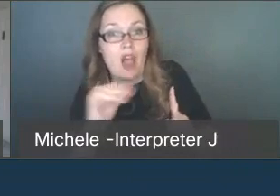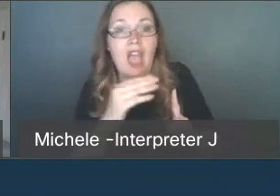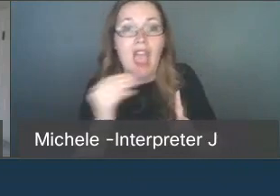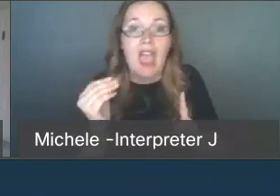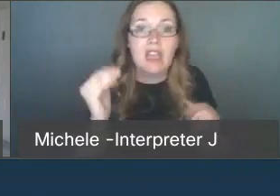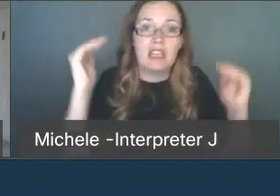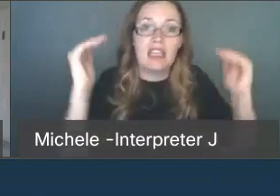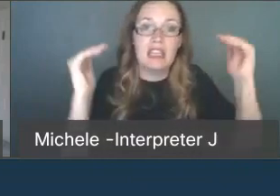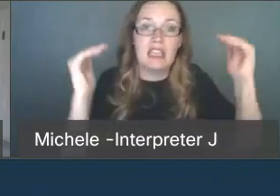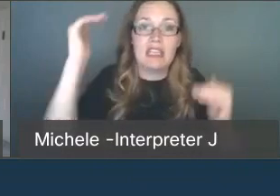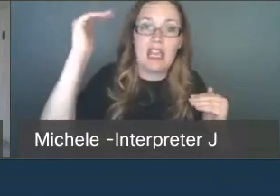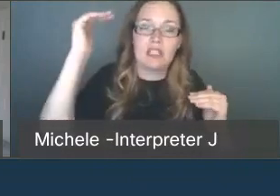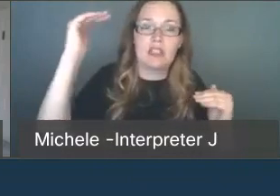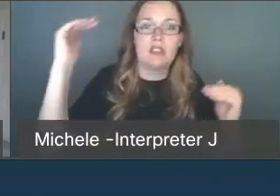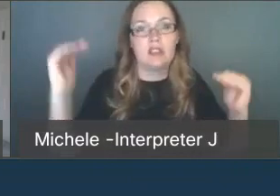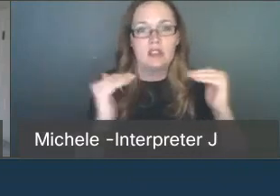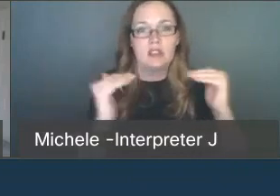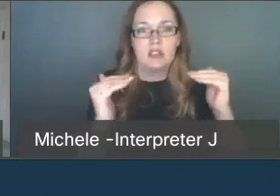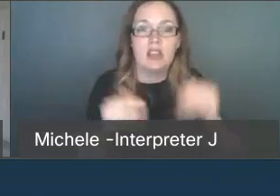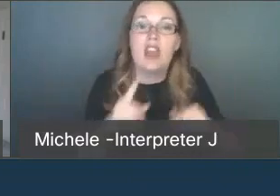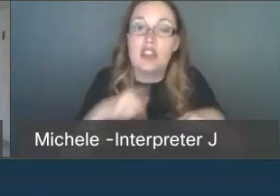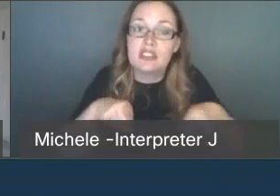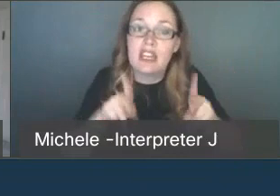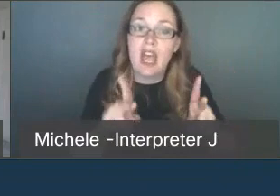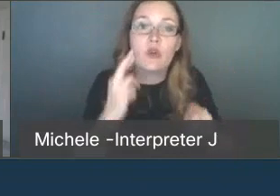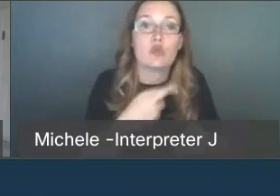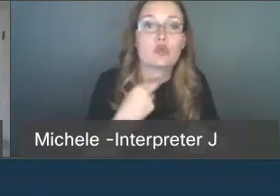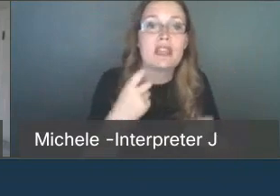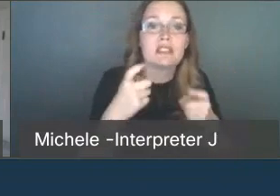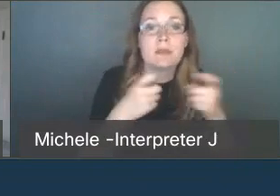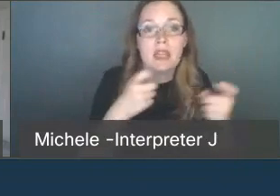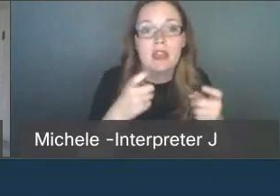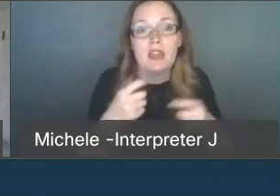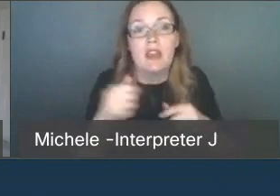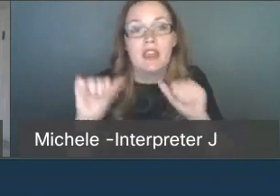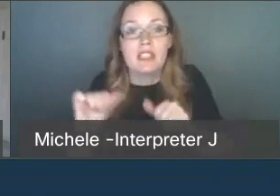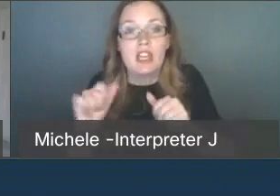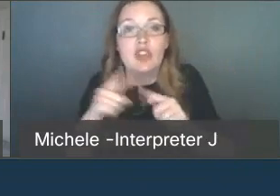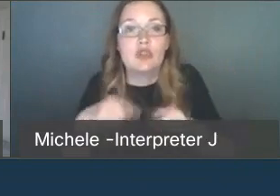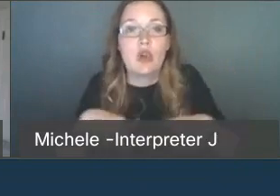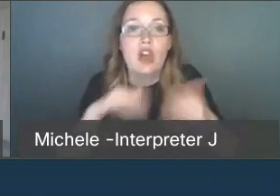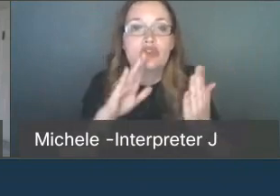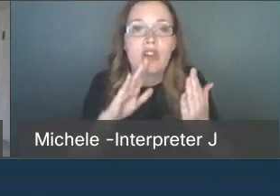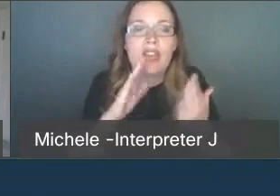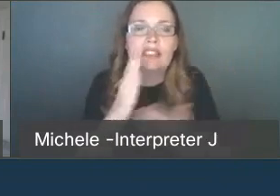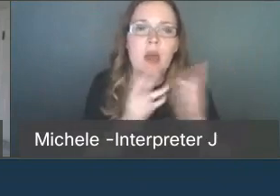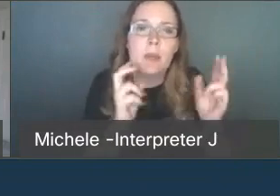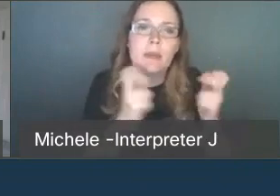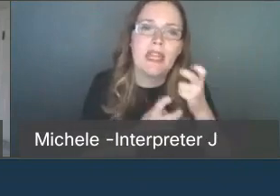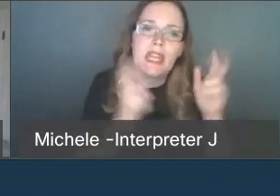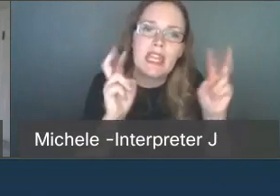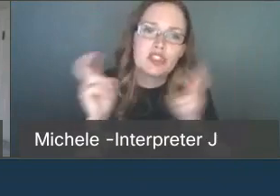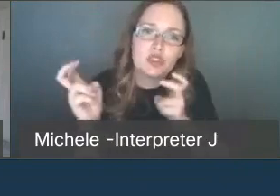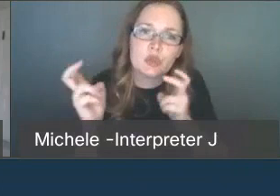there's an opportunity within the context of risk assessment and management to start to address some of those issues and concerns that have been